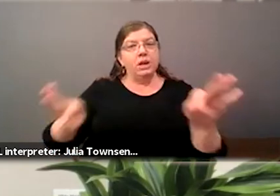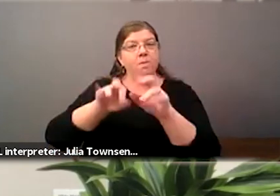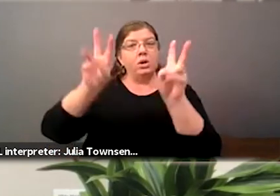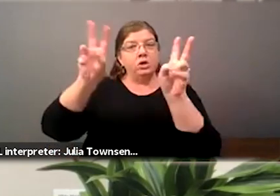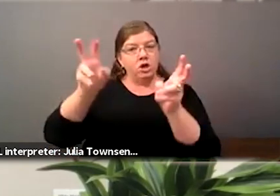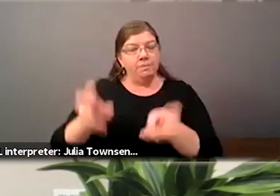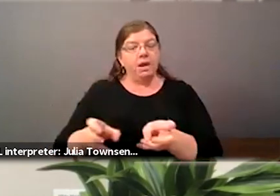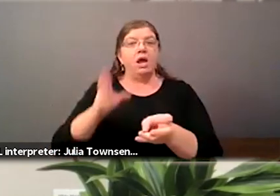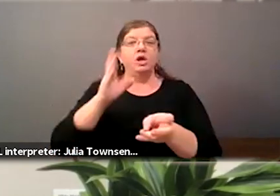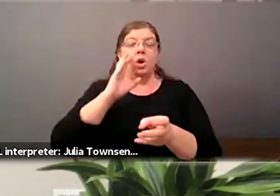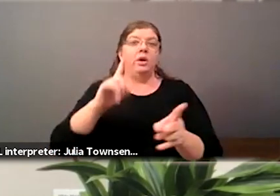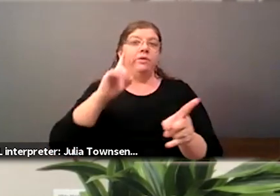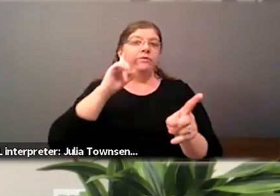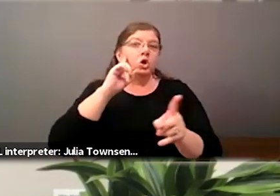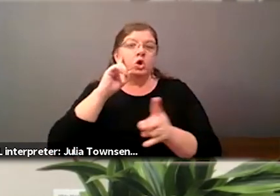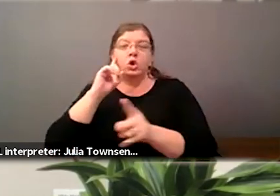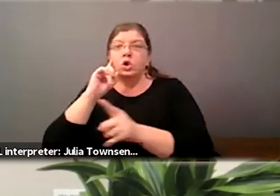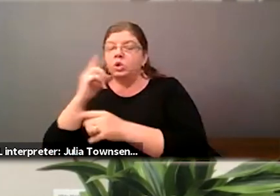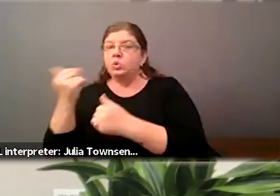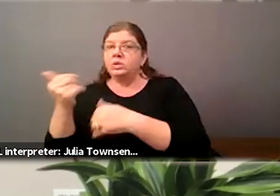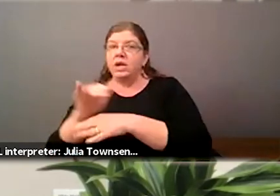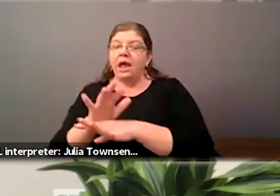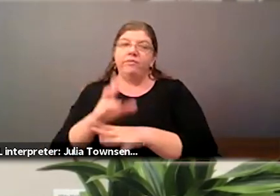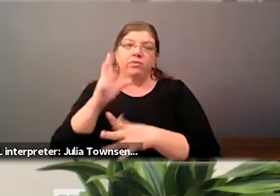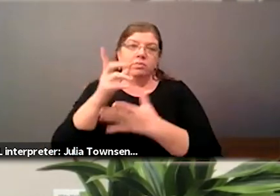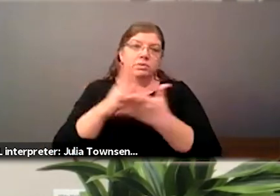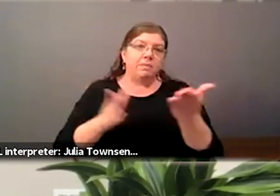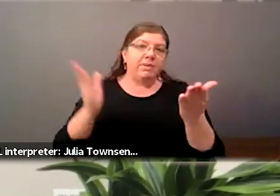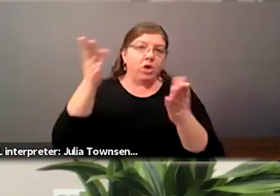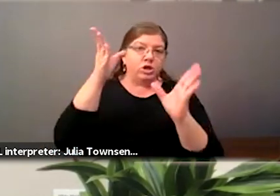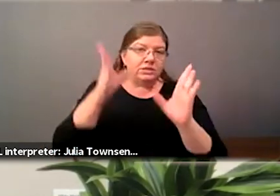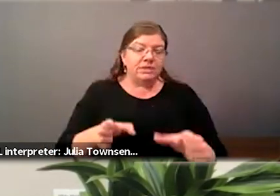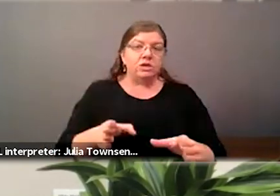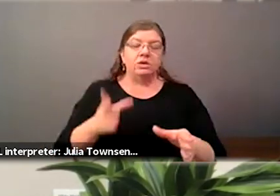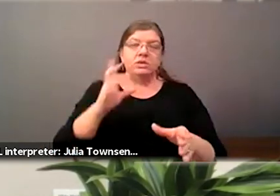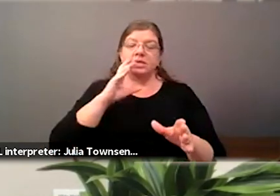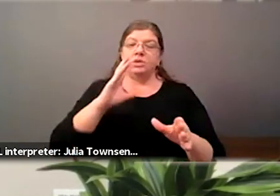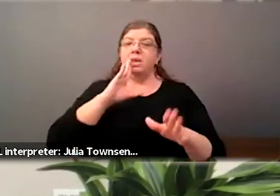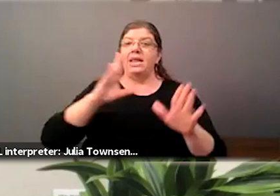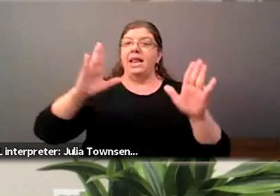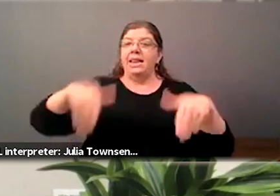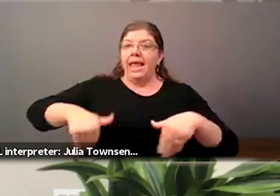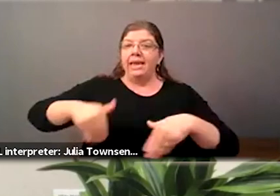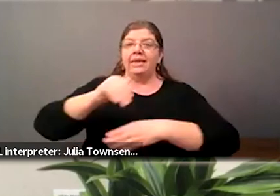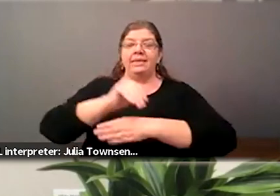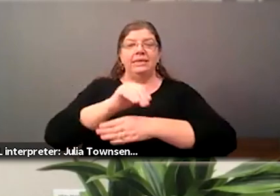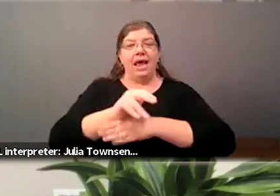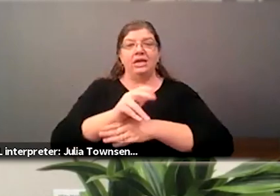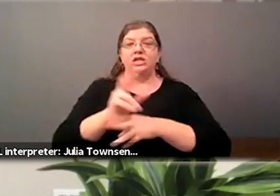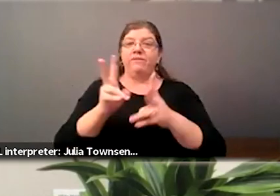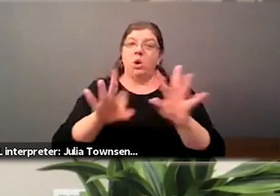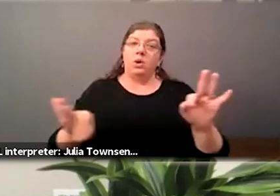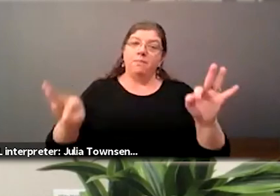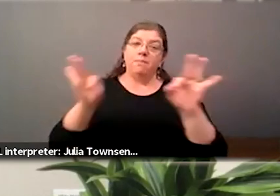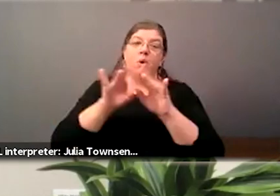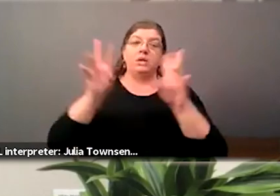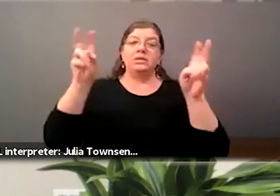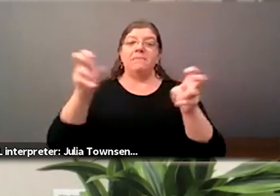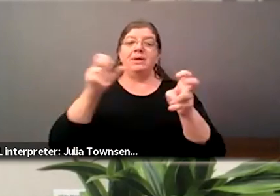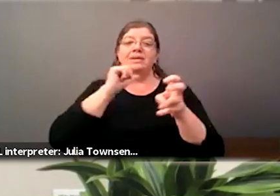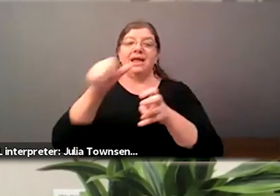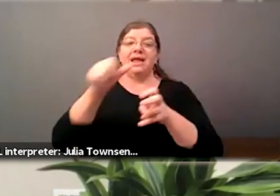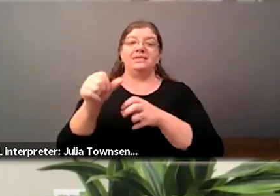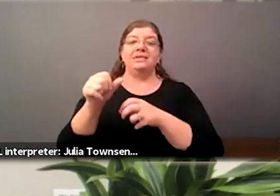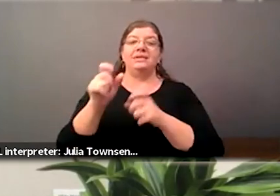know we've heard tonight from some of our speakers that it's late at night bringing some of these very important topics sort of doesn't give it